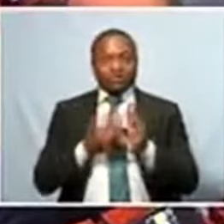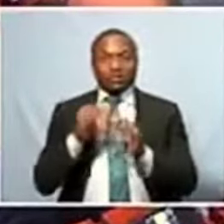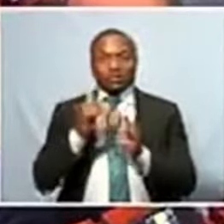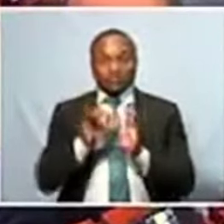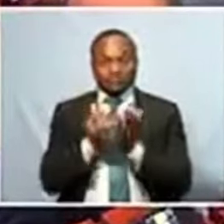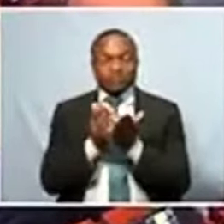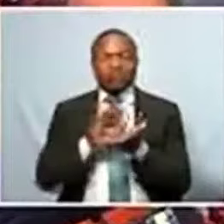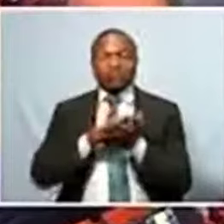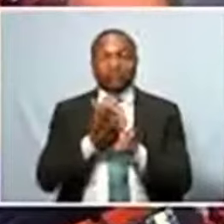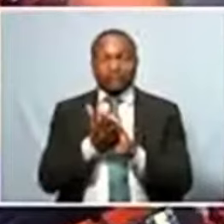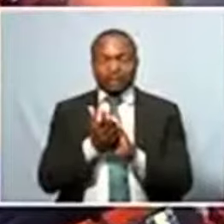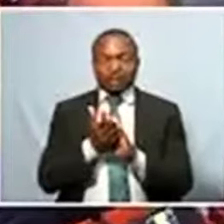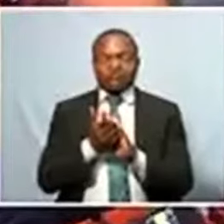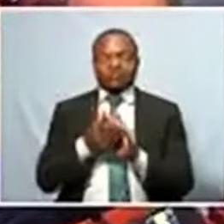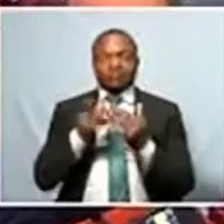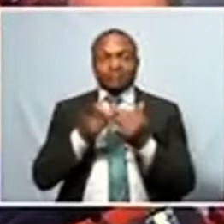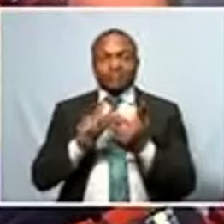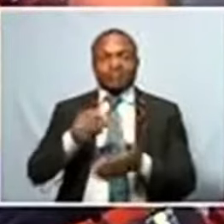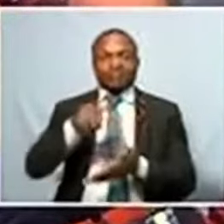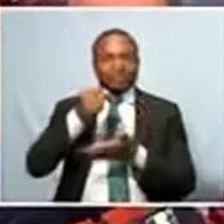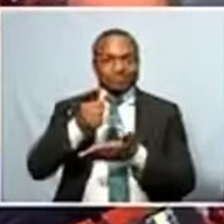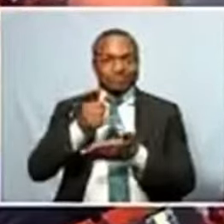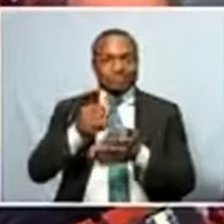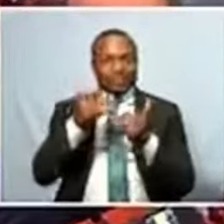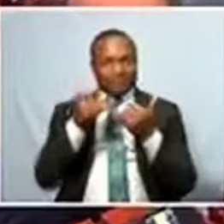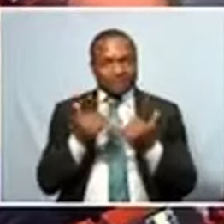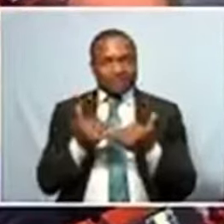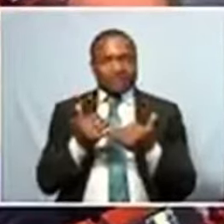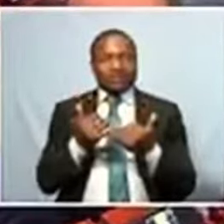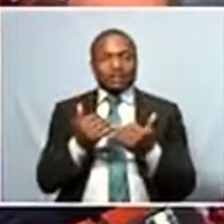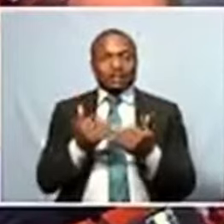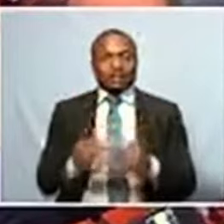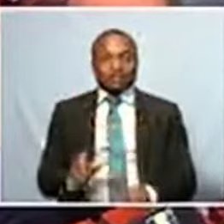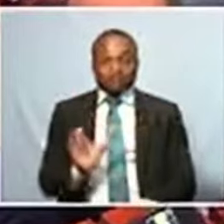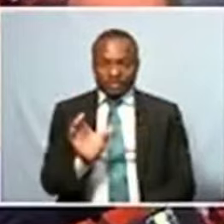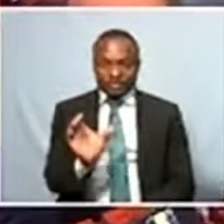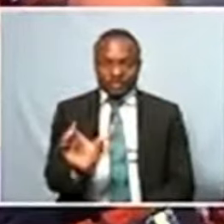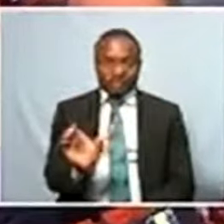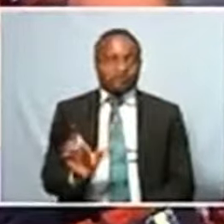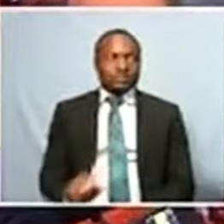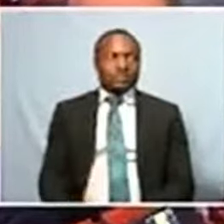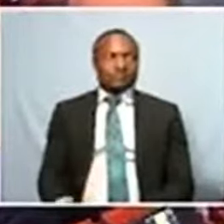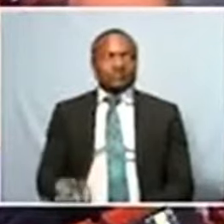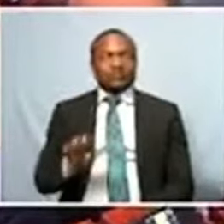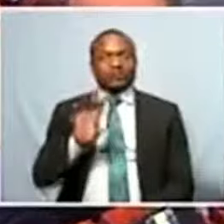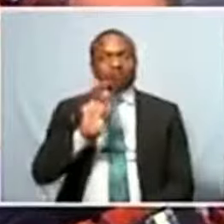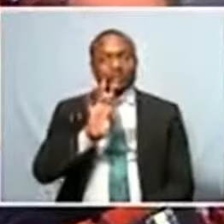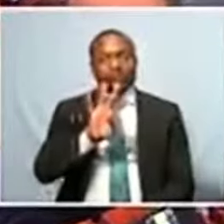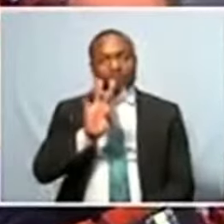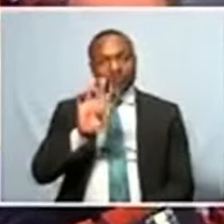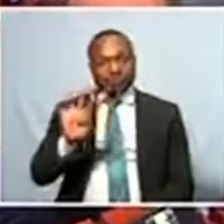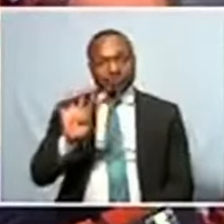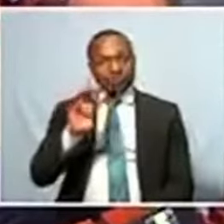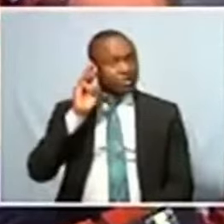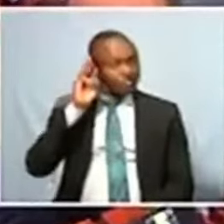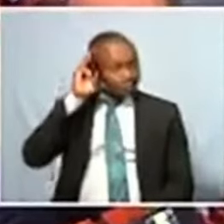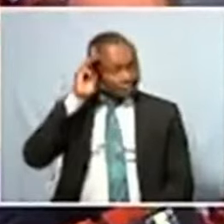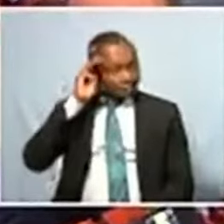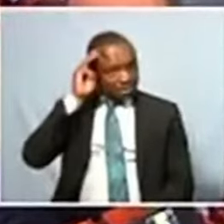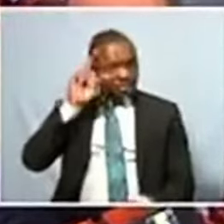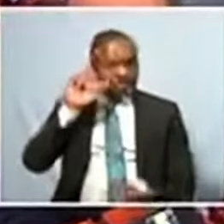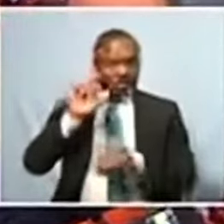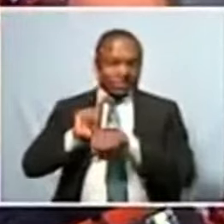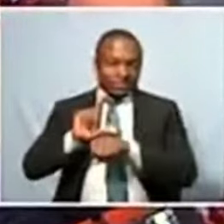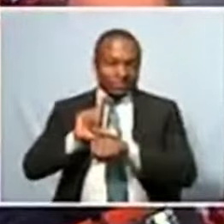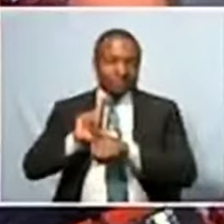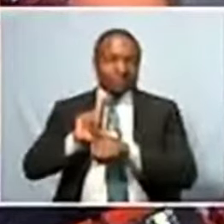to stand part of the estimates. We now move to head 44, Ministry of